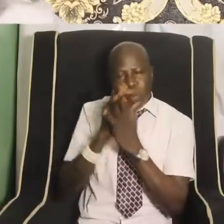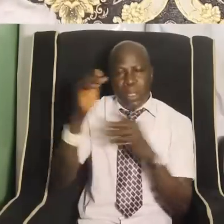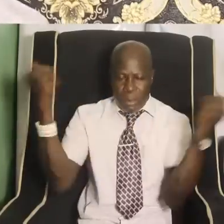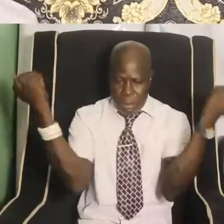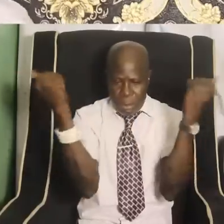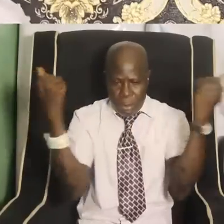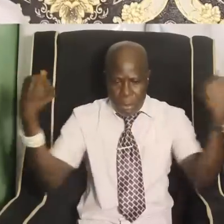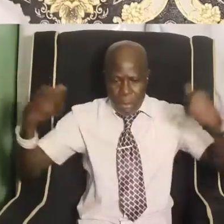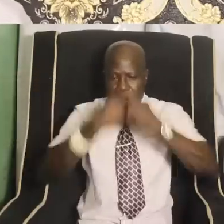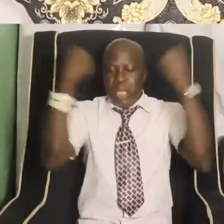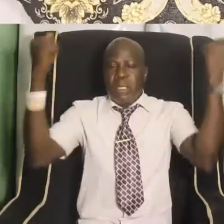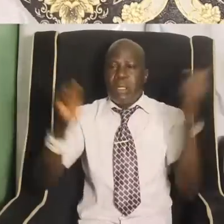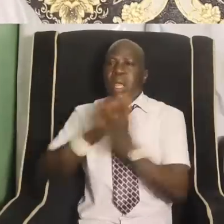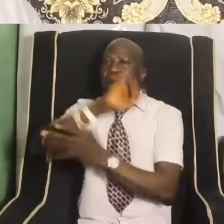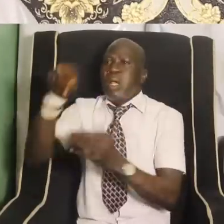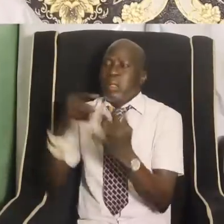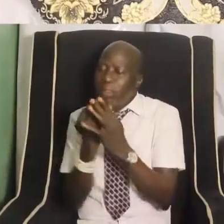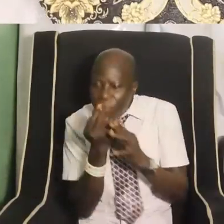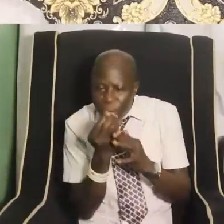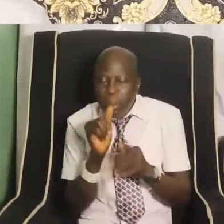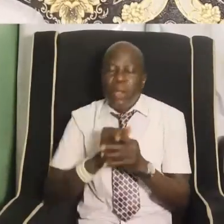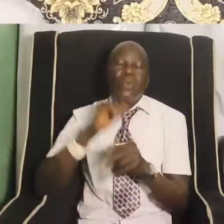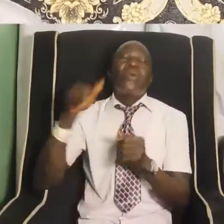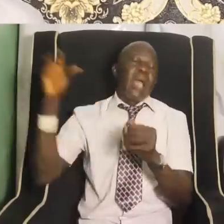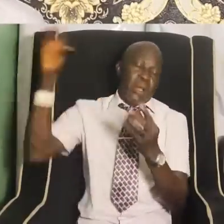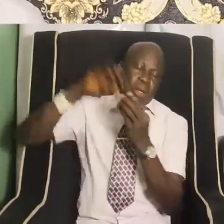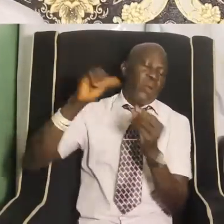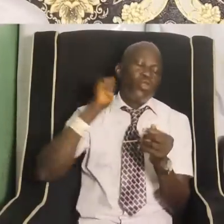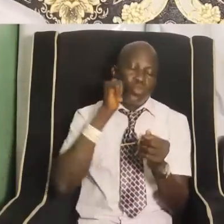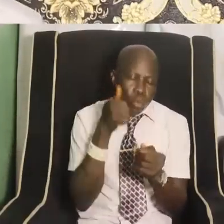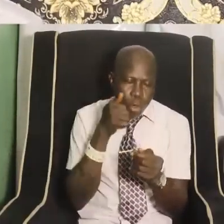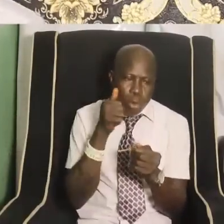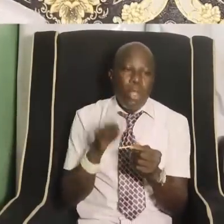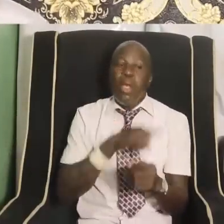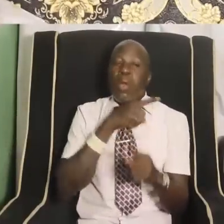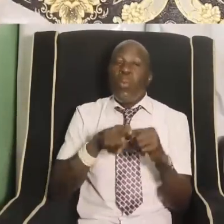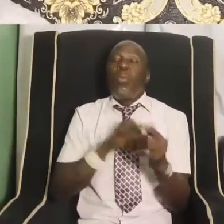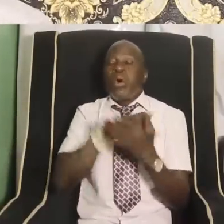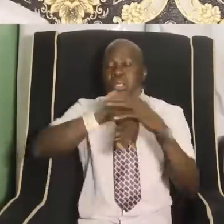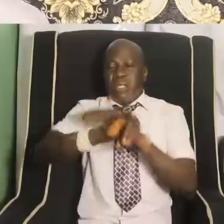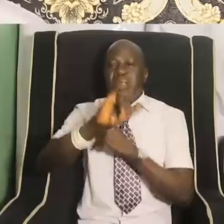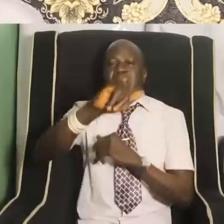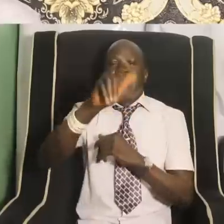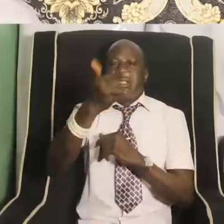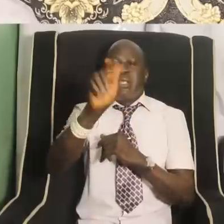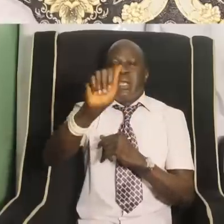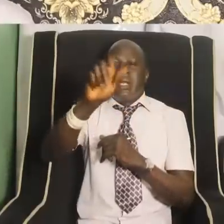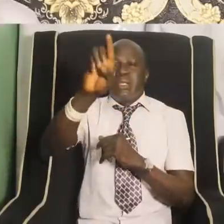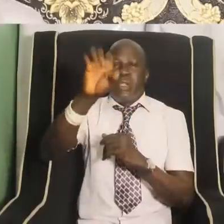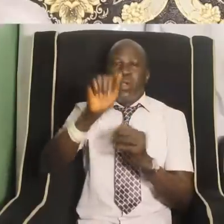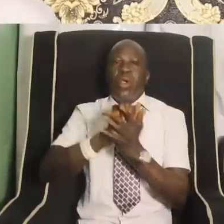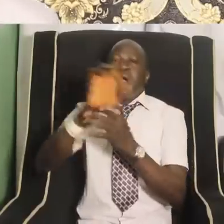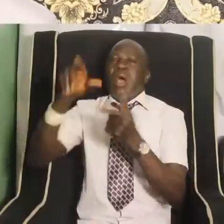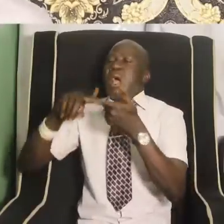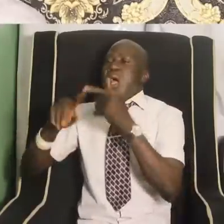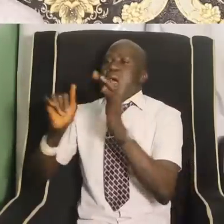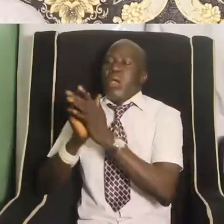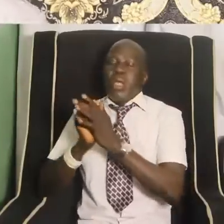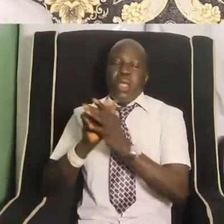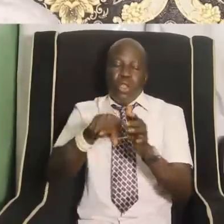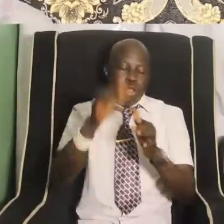challenges. Yeah, you just said few for me. You will see another one tomorrow. So, as God will allow. Ah, ah.